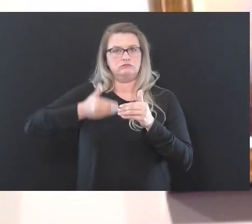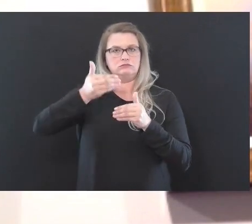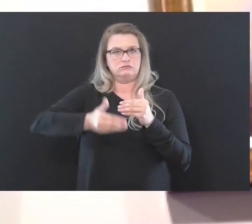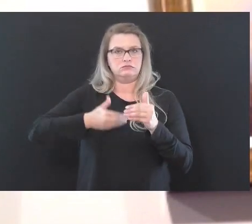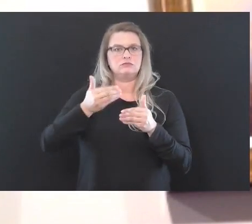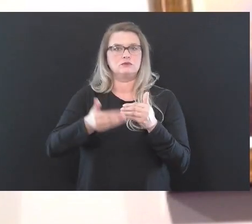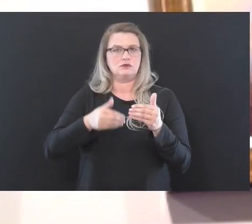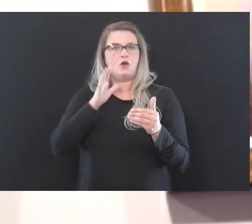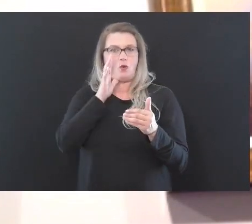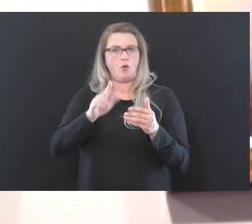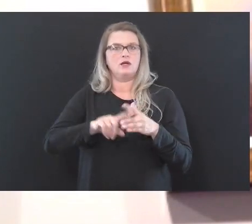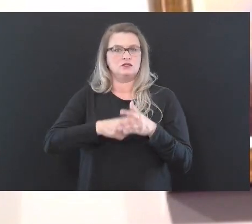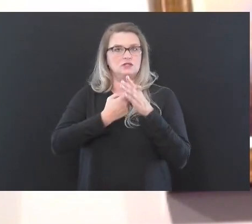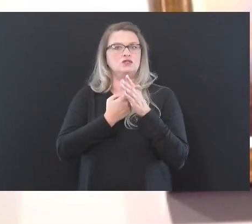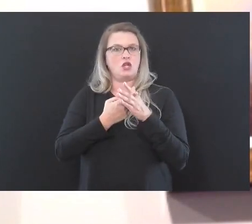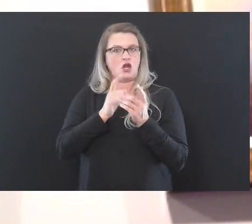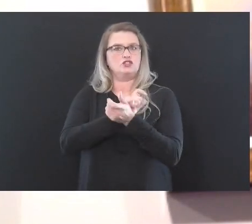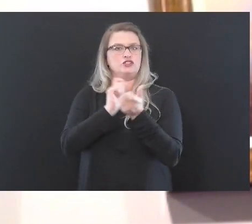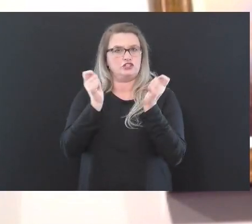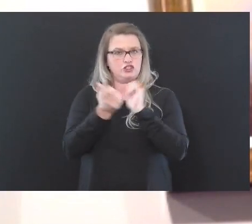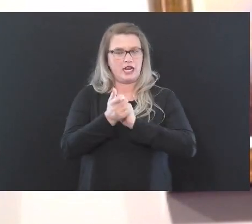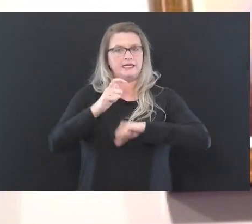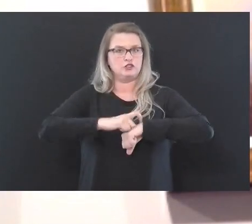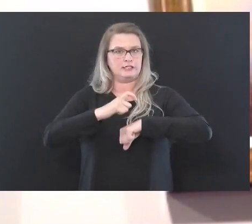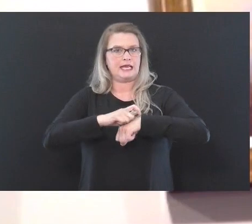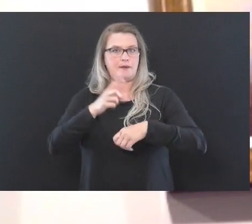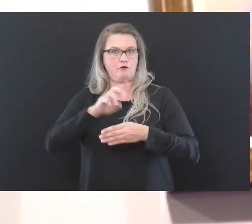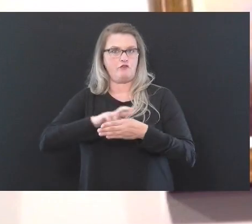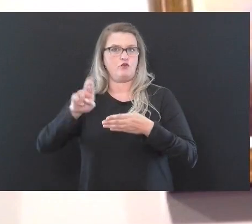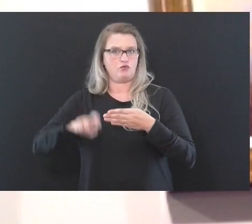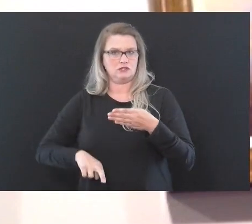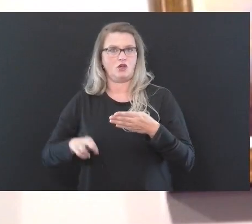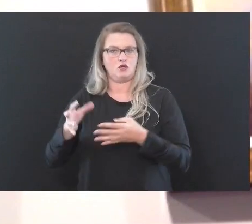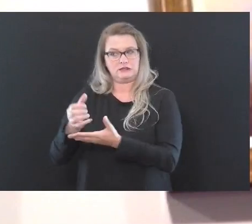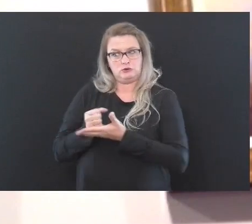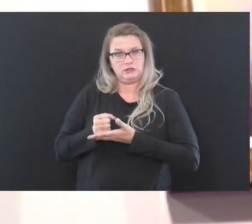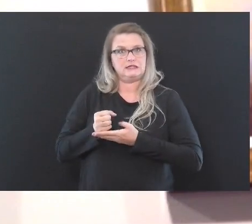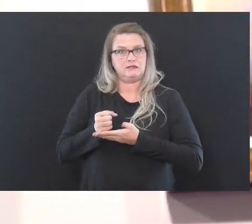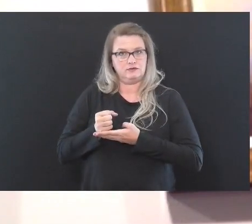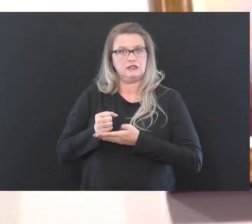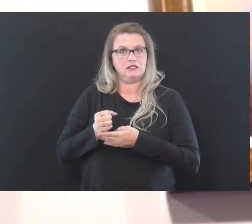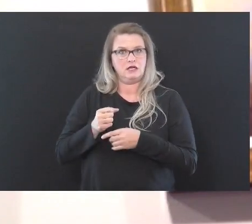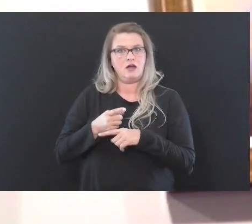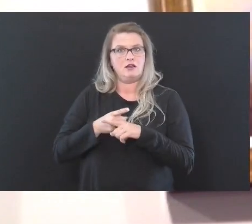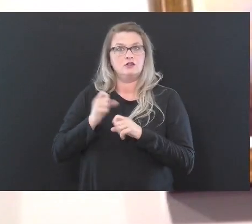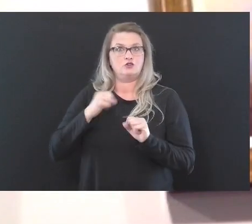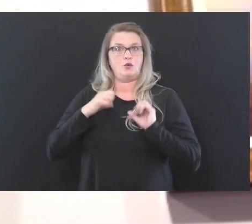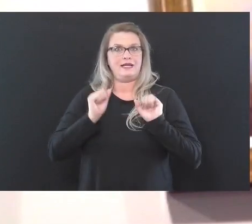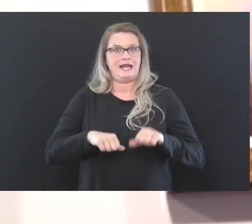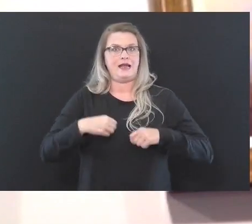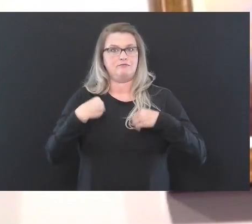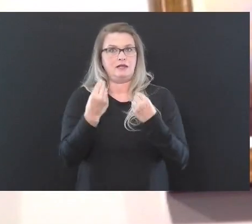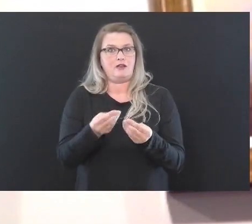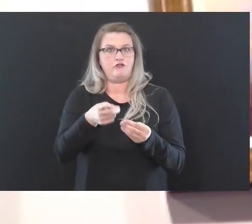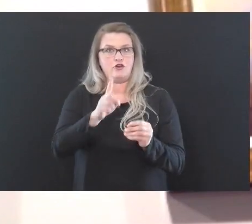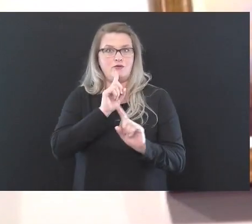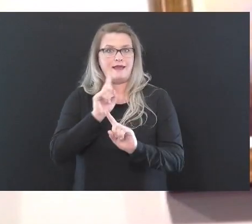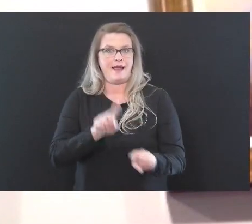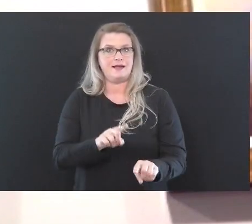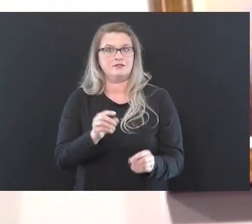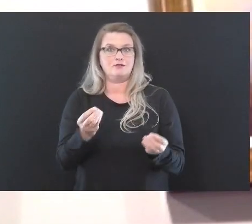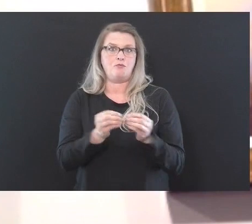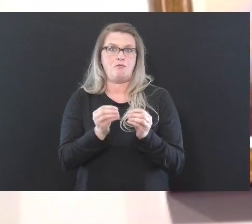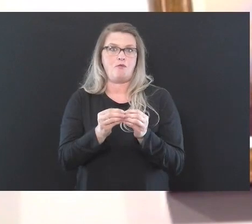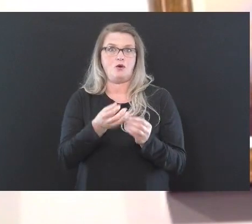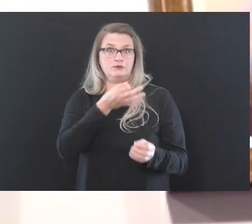will also start to change the timing of our ability to give our citizens an answer more rapidly. And